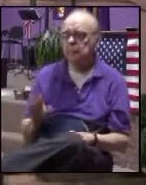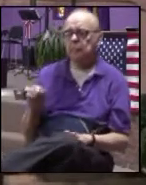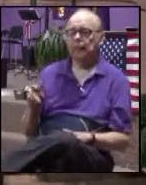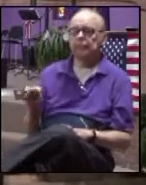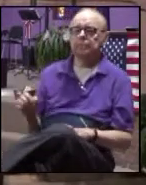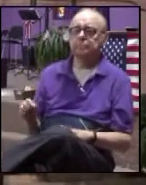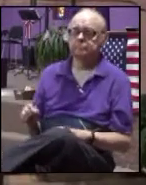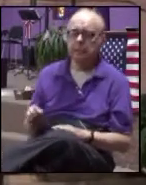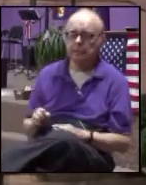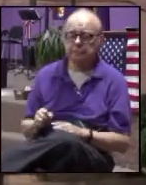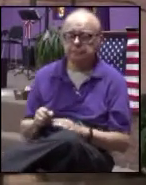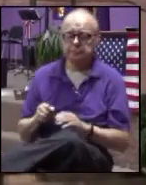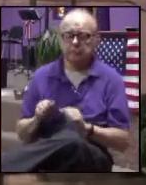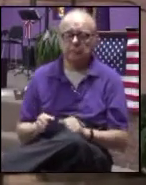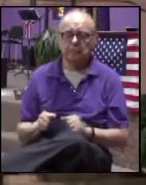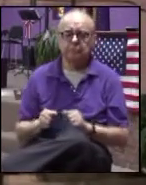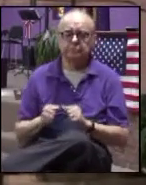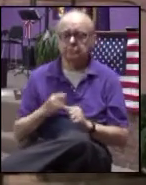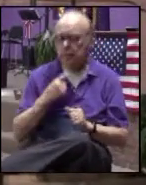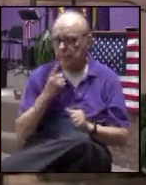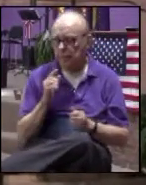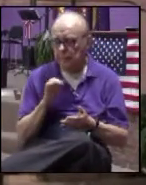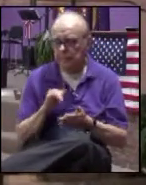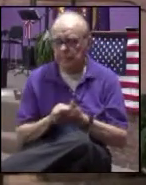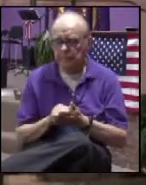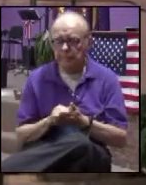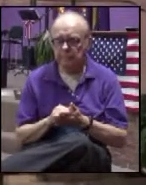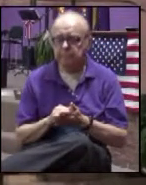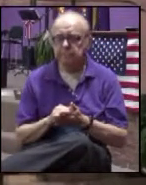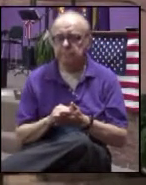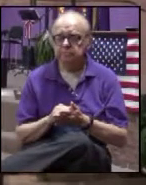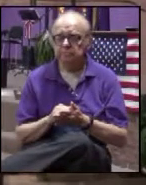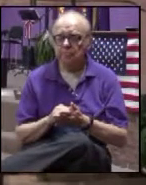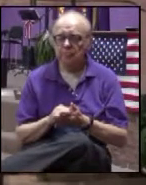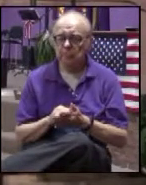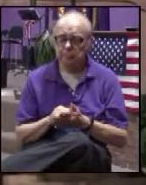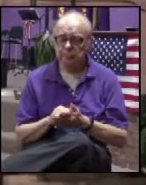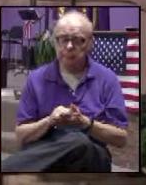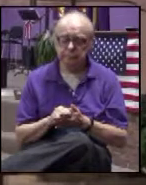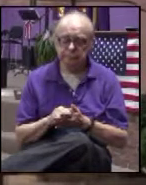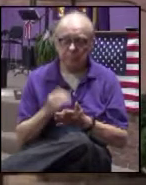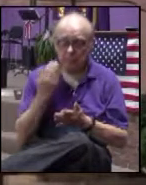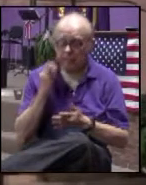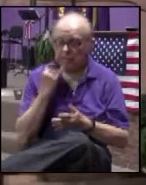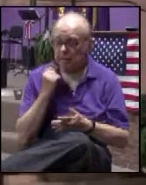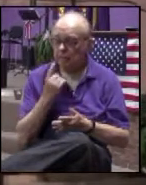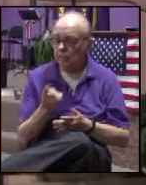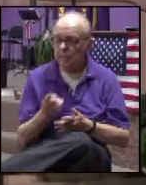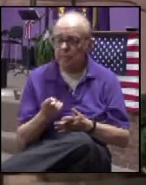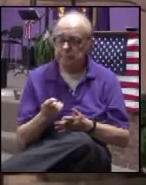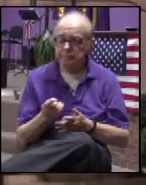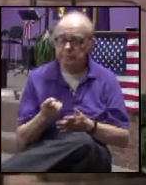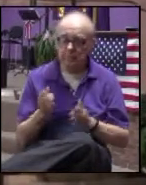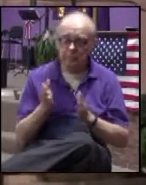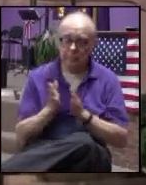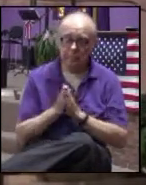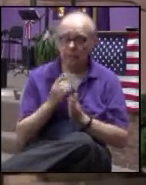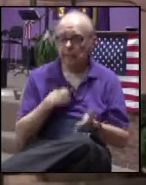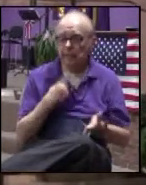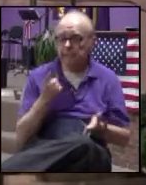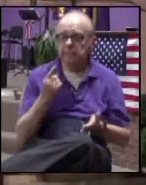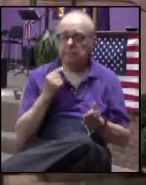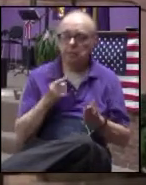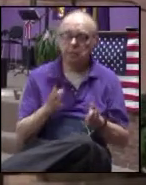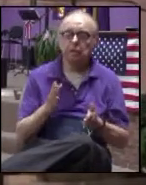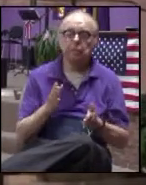Well, then can I say this to you? I don't know if they've told you or not, but we've asked them to not let you guys